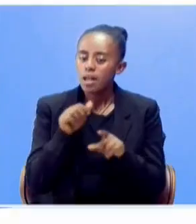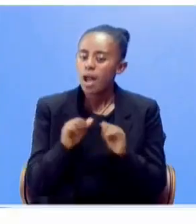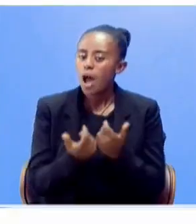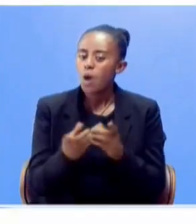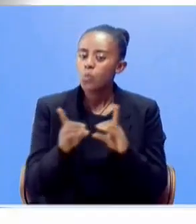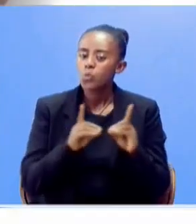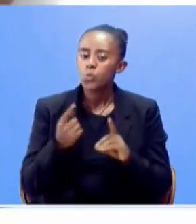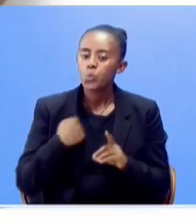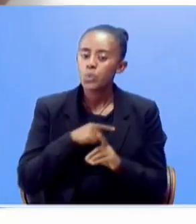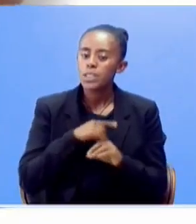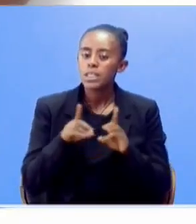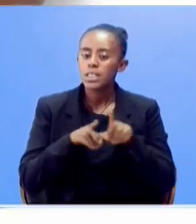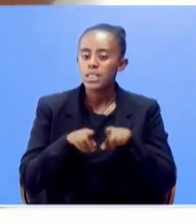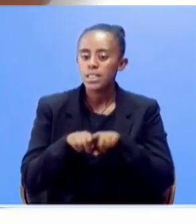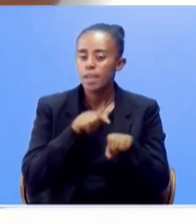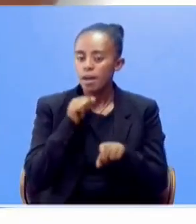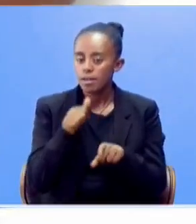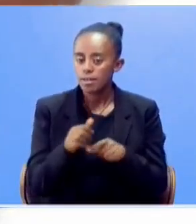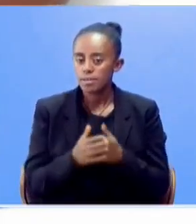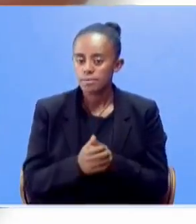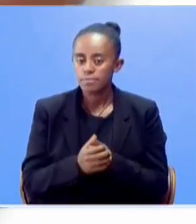disagree?